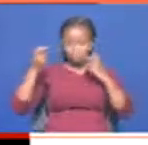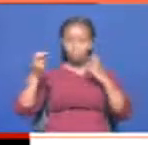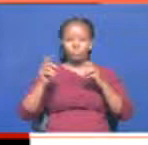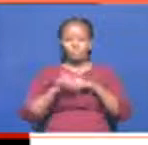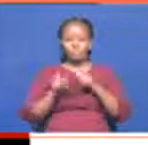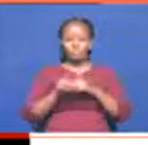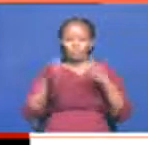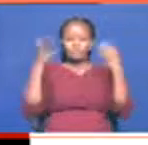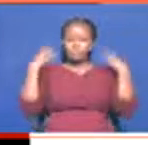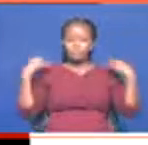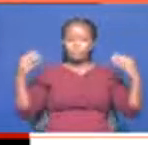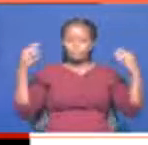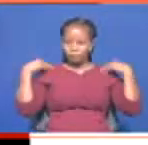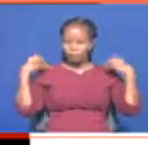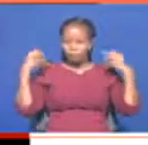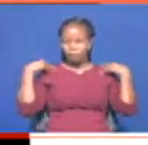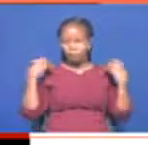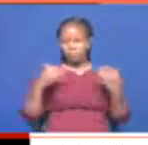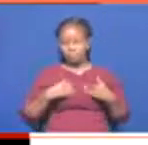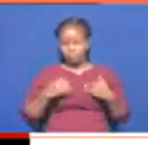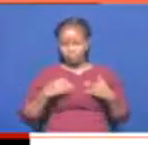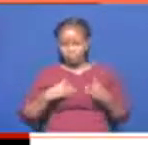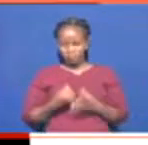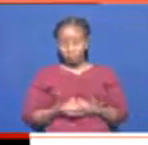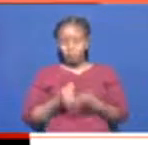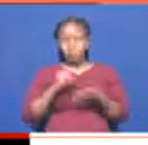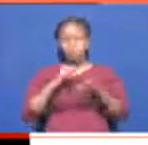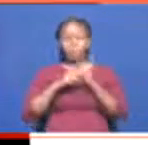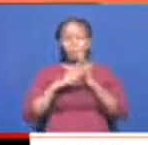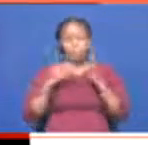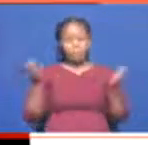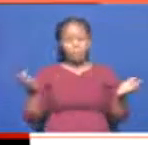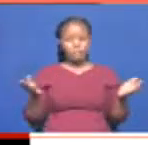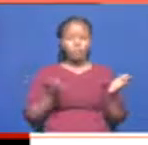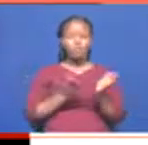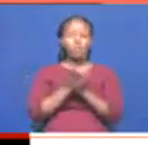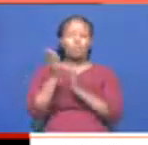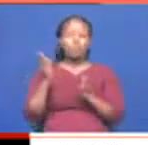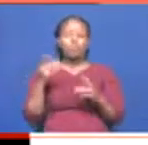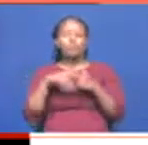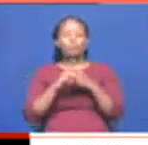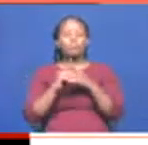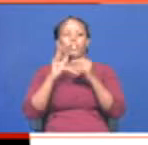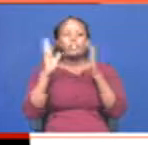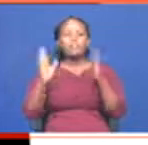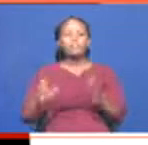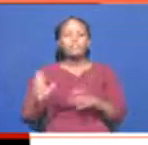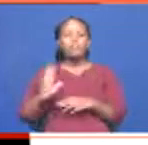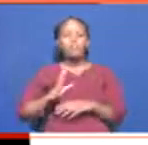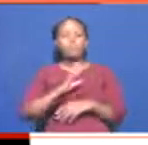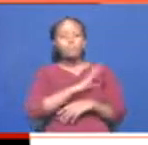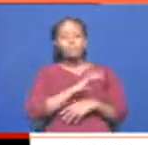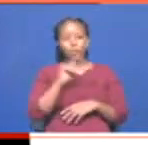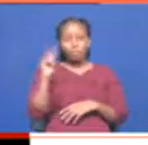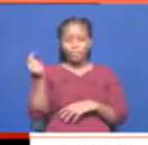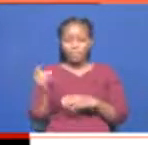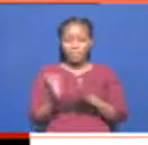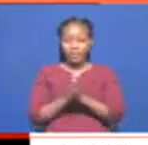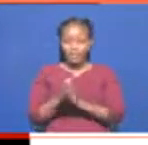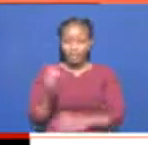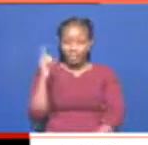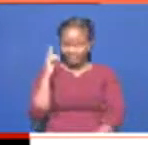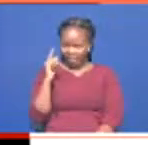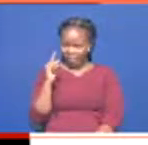are having here. So when it comes to the Engineers Board of Kenya and the Act itself, I think we are